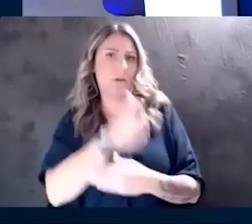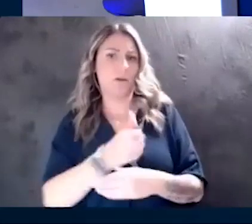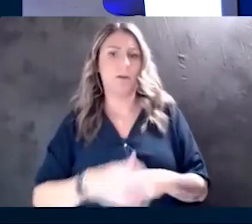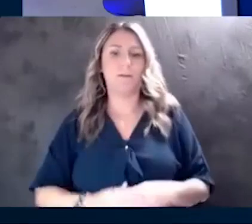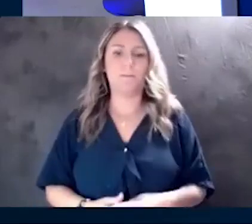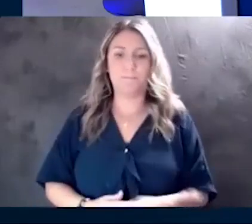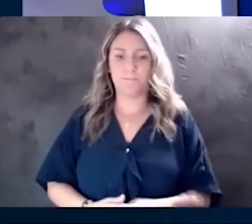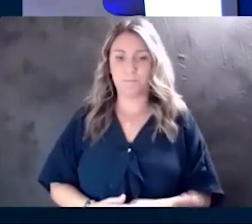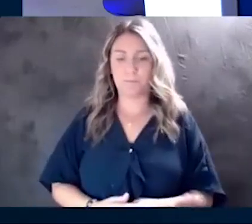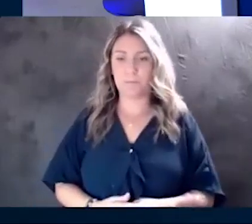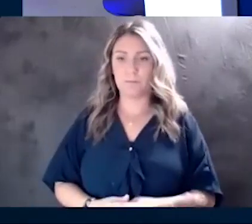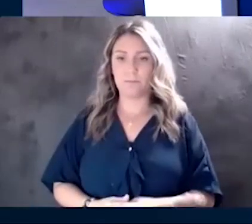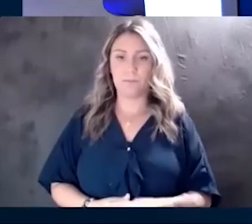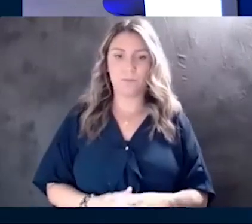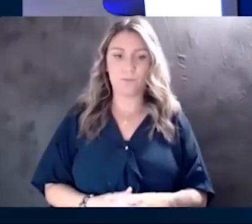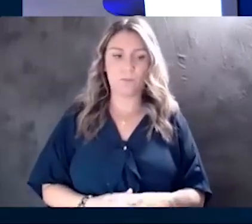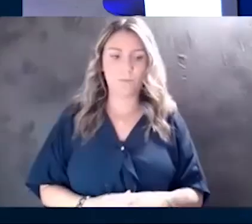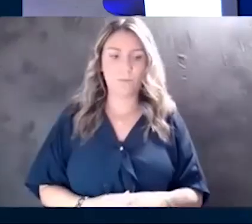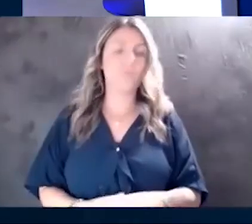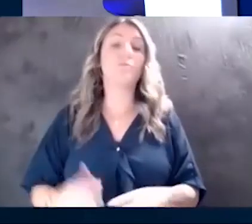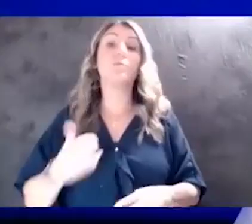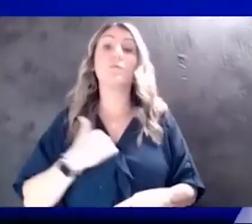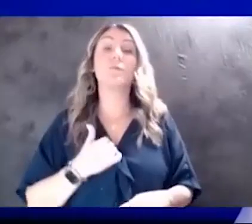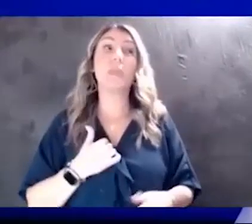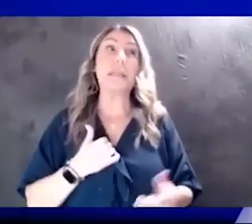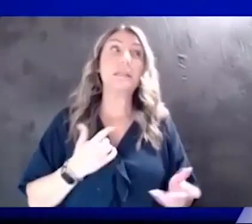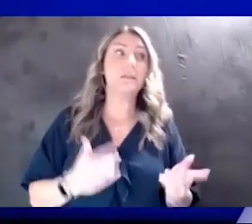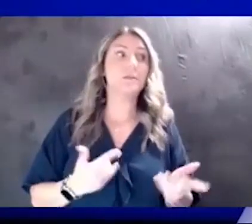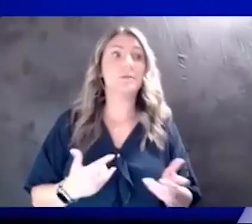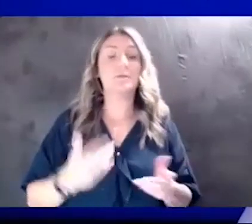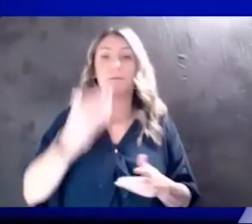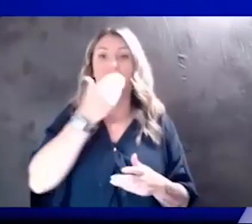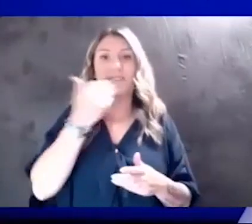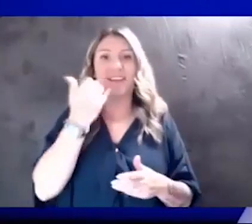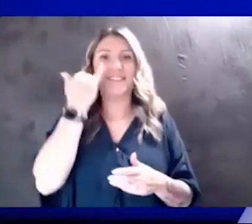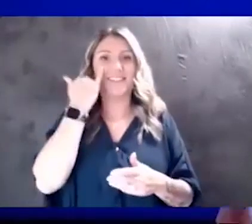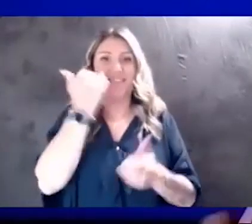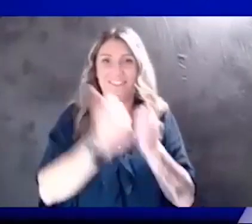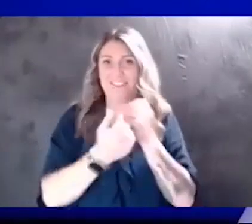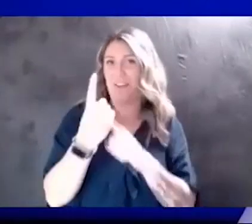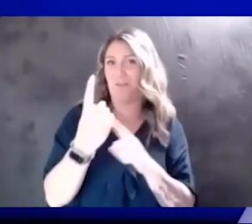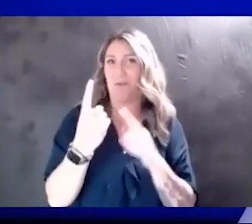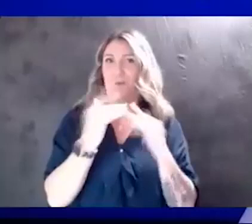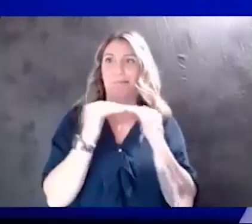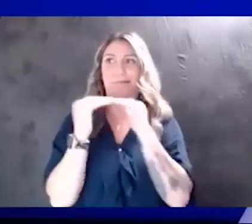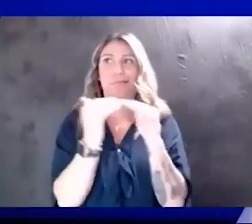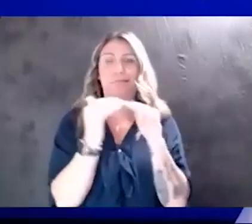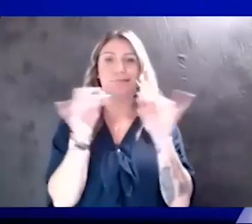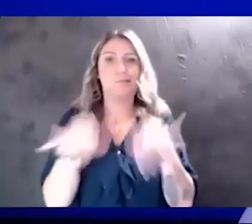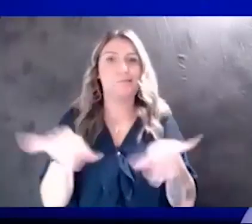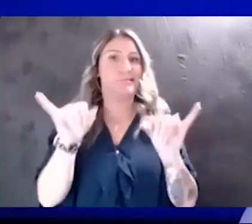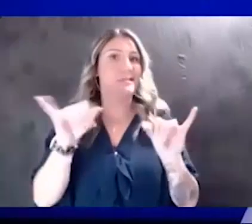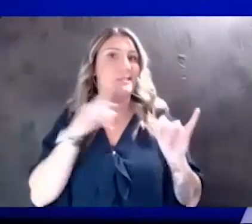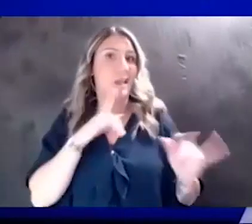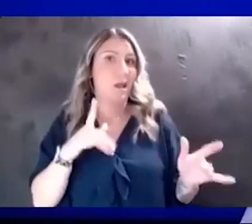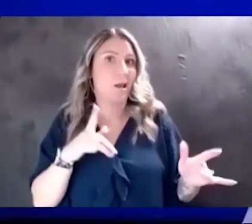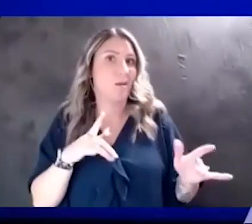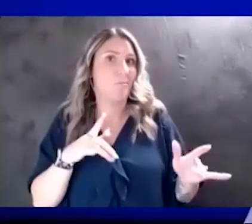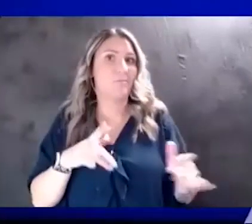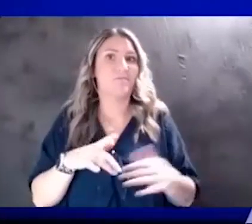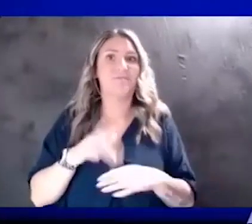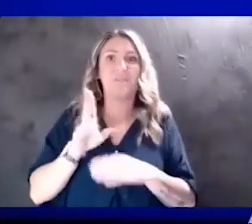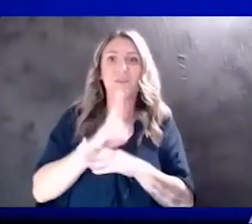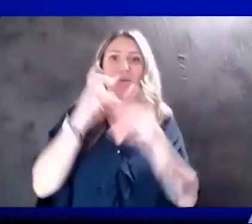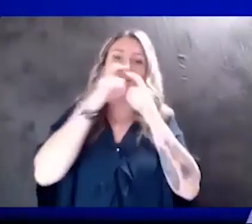What I would say is it would be best if everybody's on the same plan there, right? I mean, wearing a mask